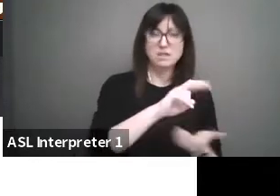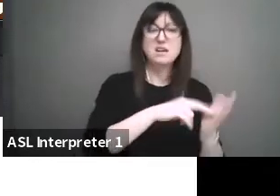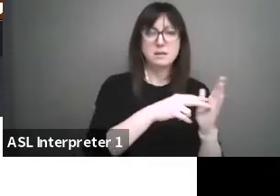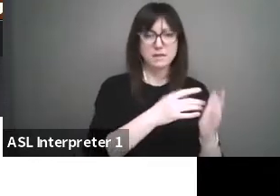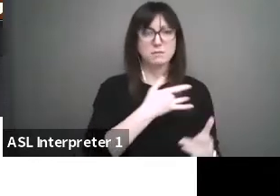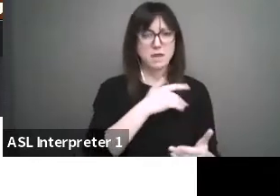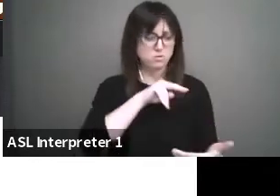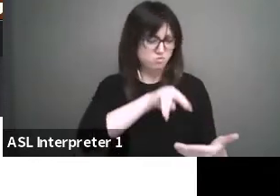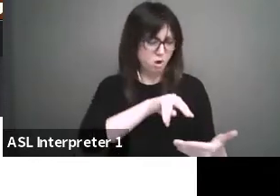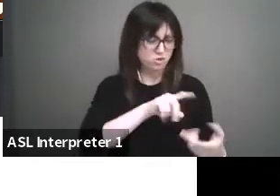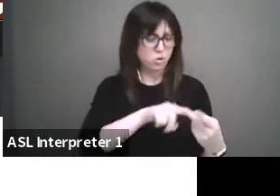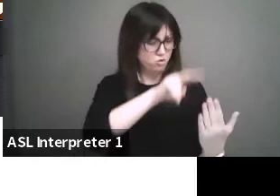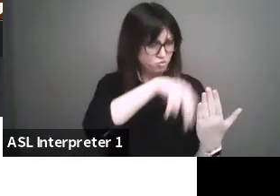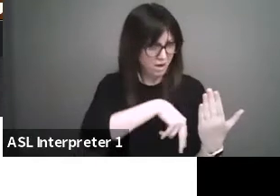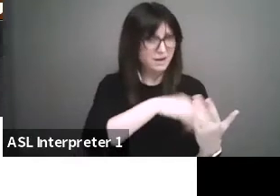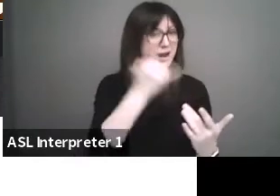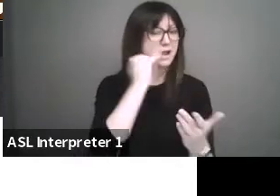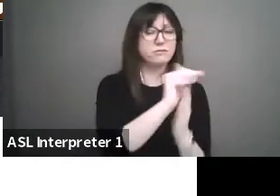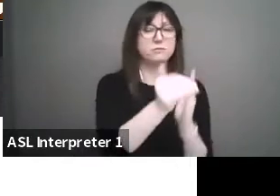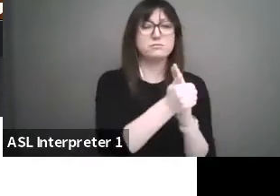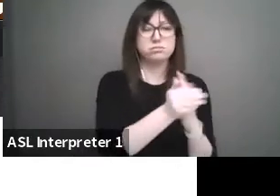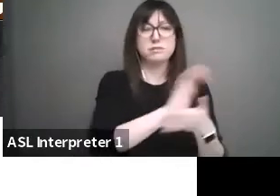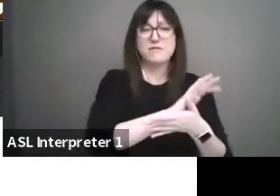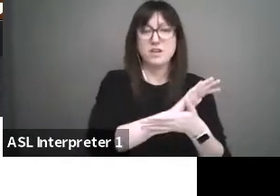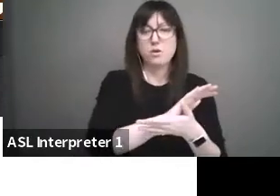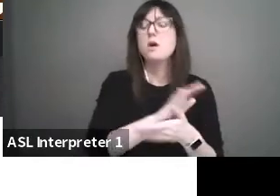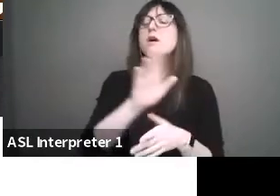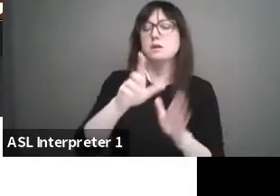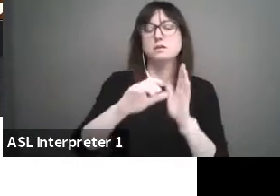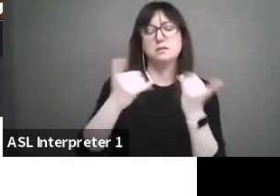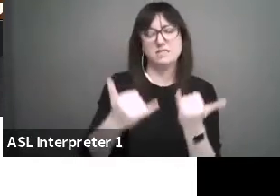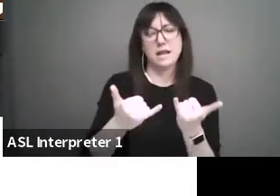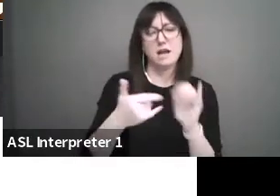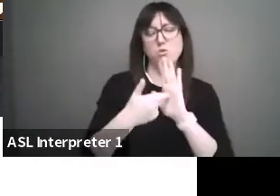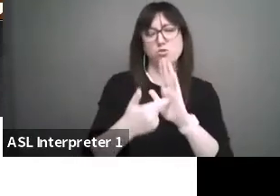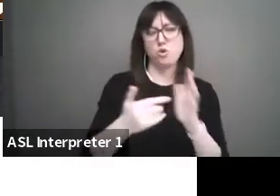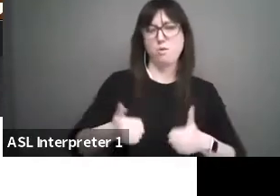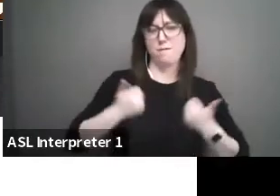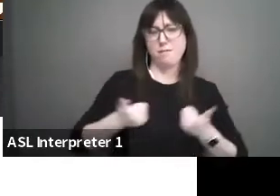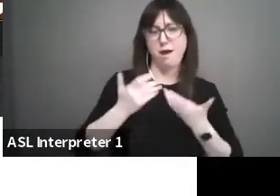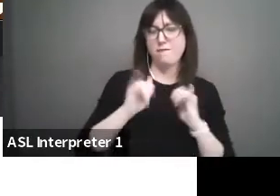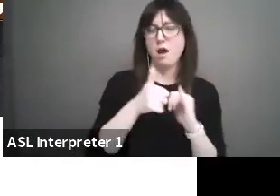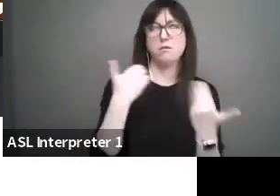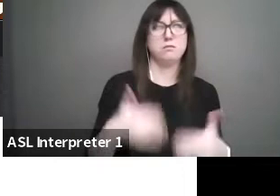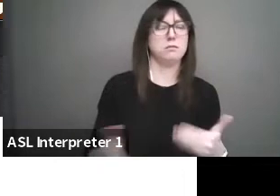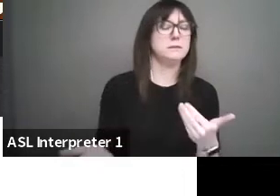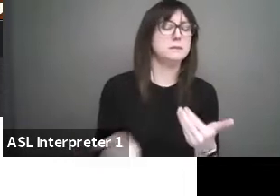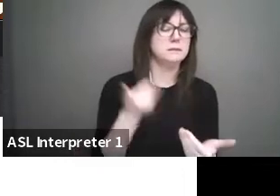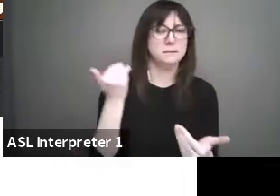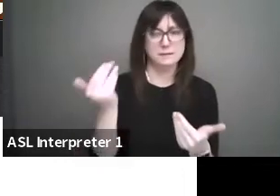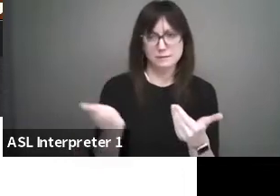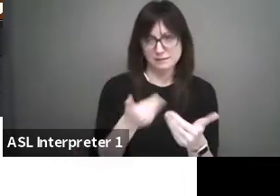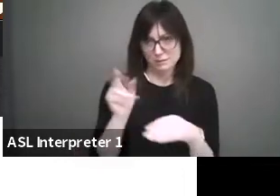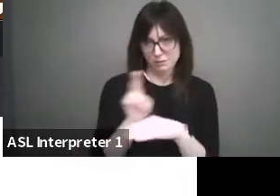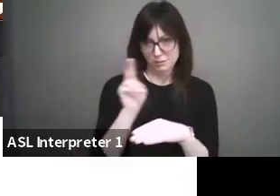watched with a video inside. And I'll make sure in today's session to do a live demonstration on how easy this tool is.